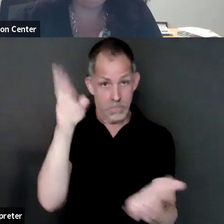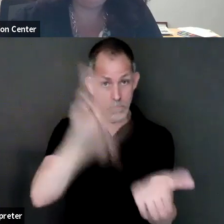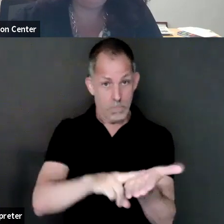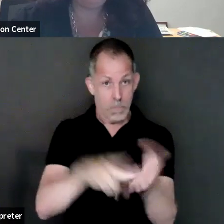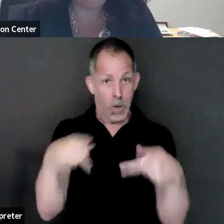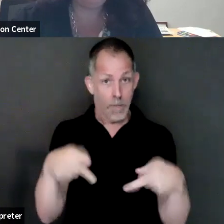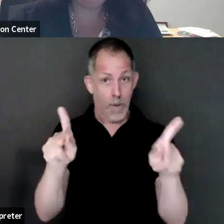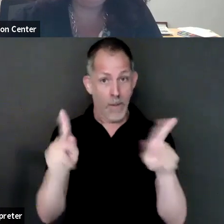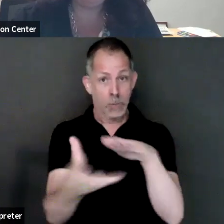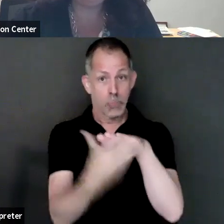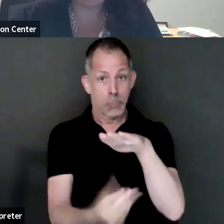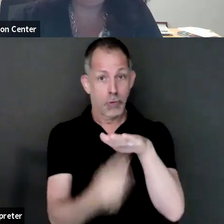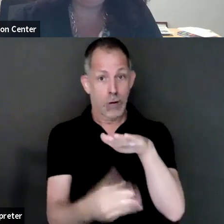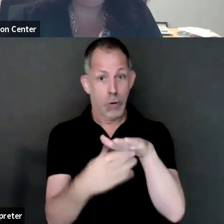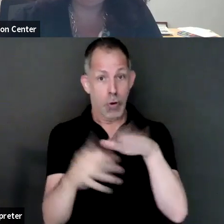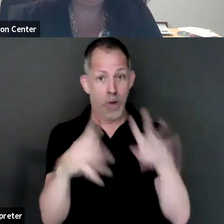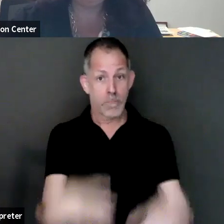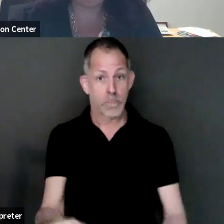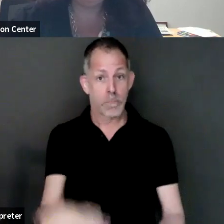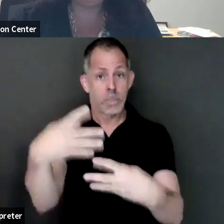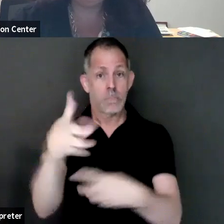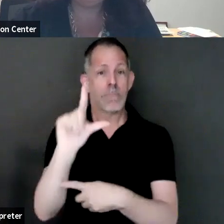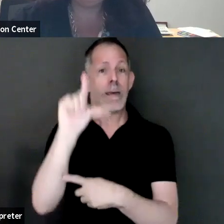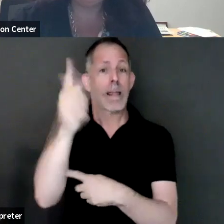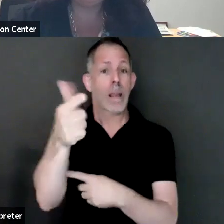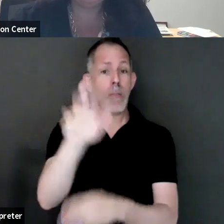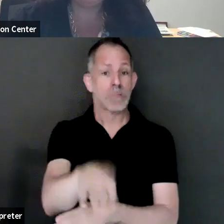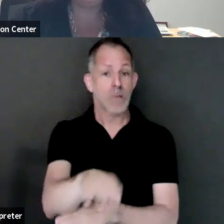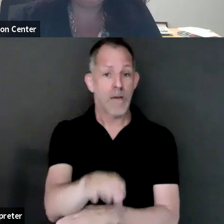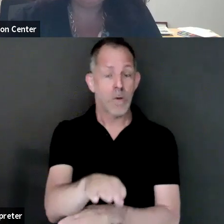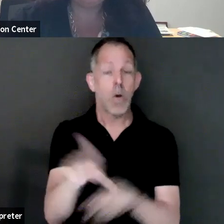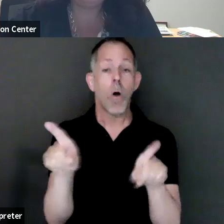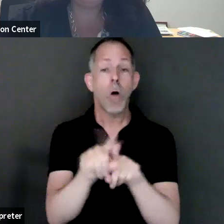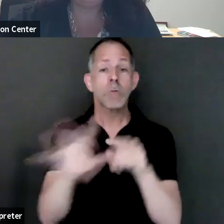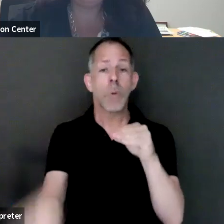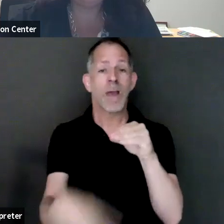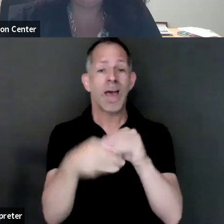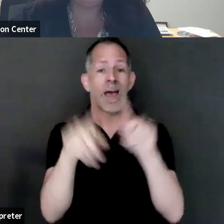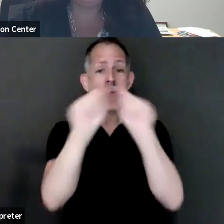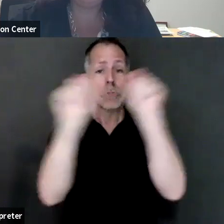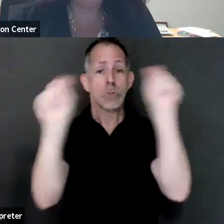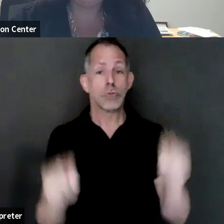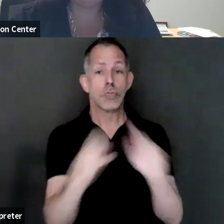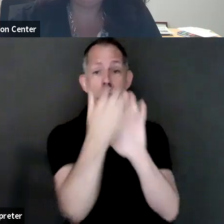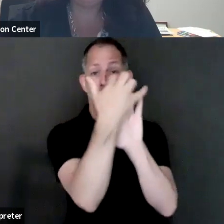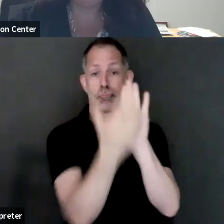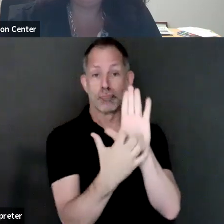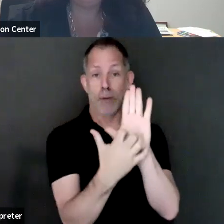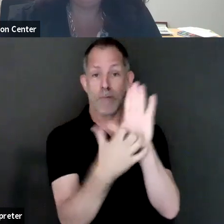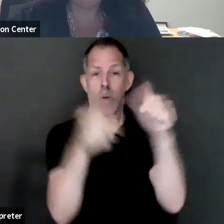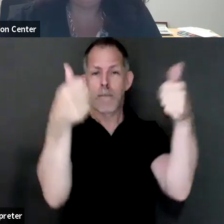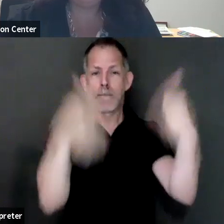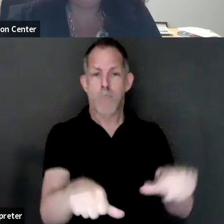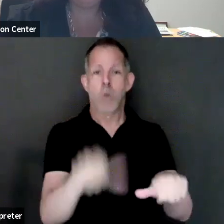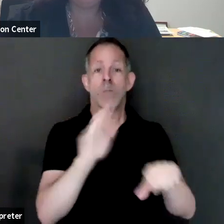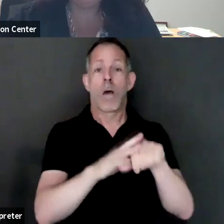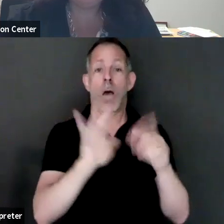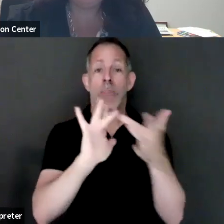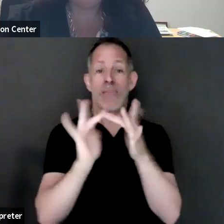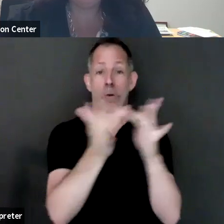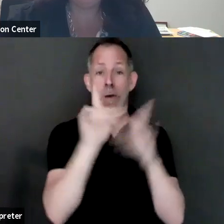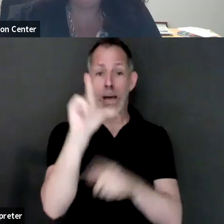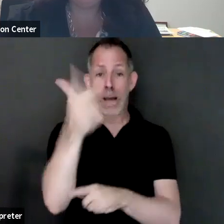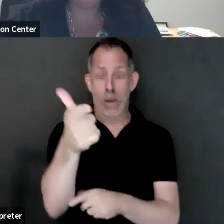also recording, and that link will be made available on the Health District's website later this morning or early afternoon. Give me